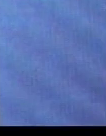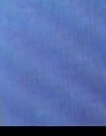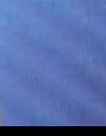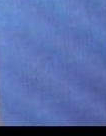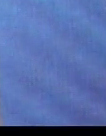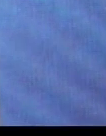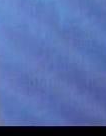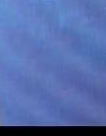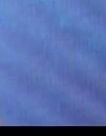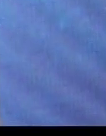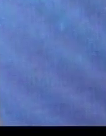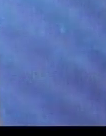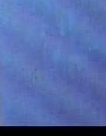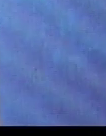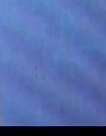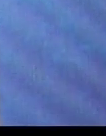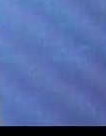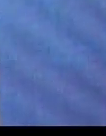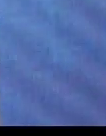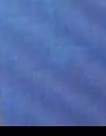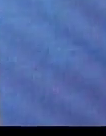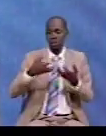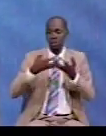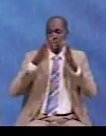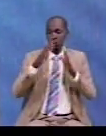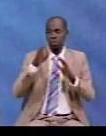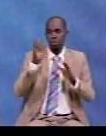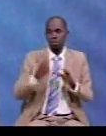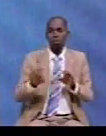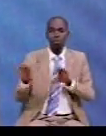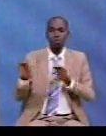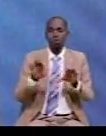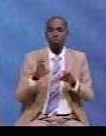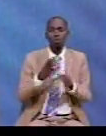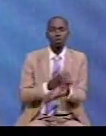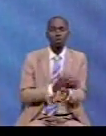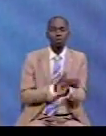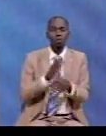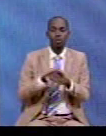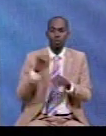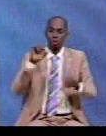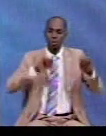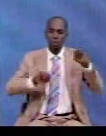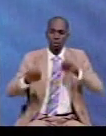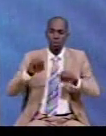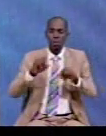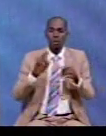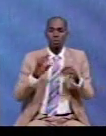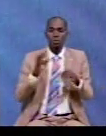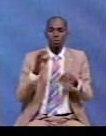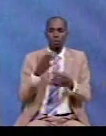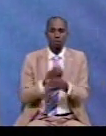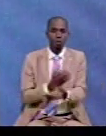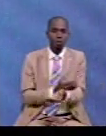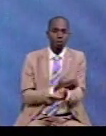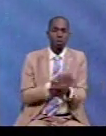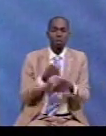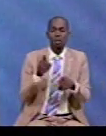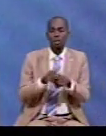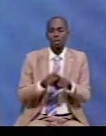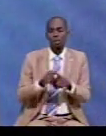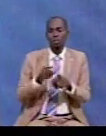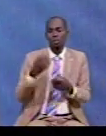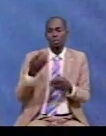do physics, chemistry, and mathematics at least. You can add biology, but biology is not